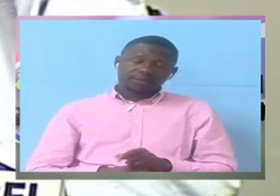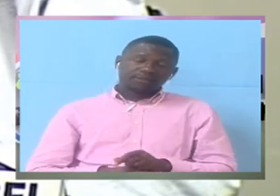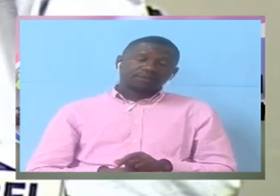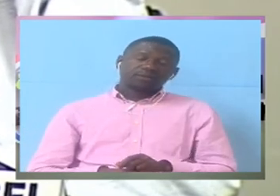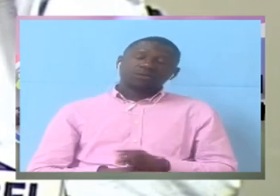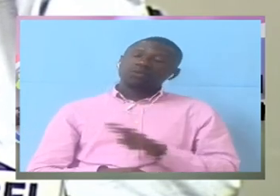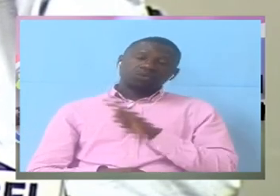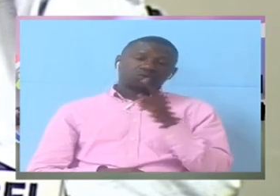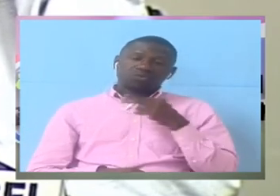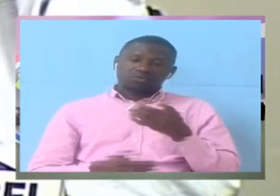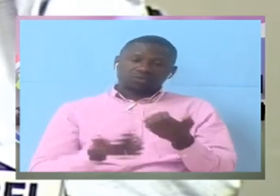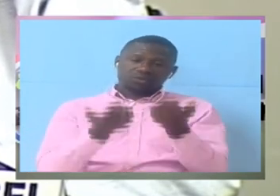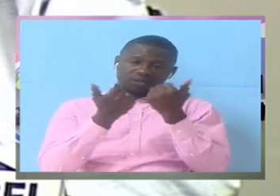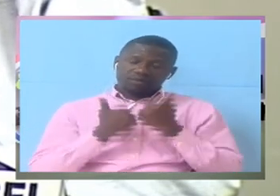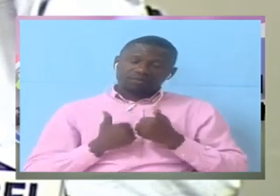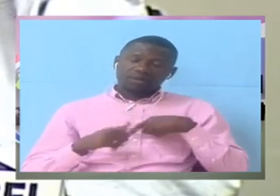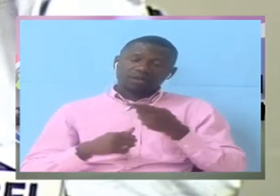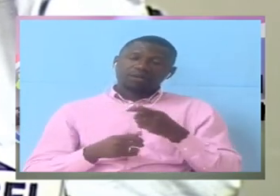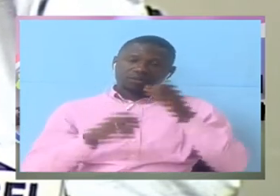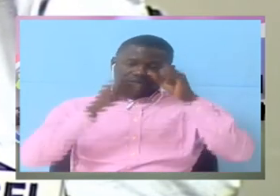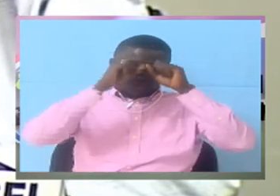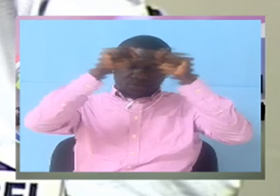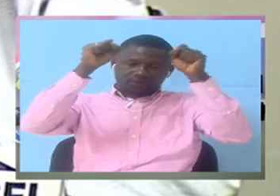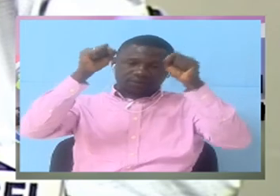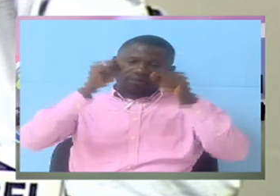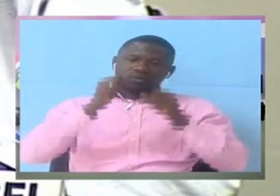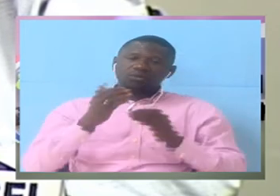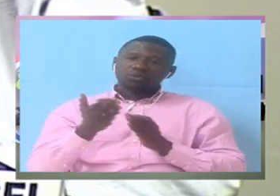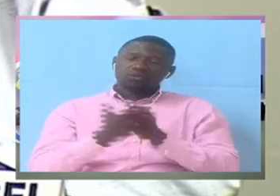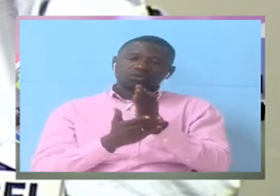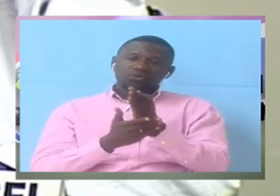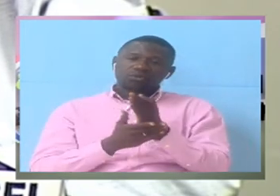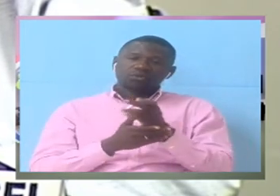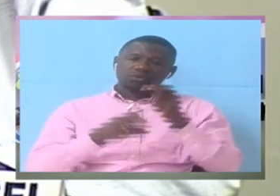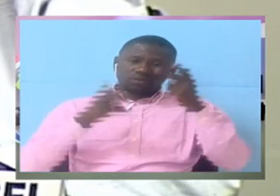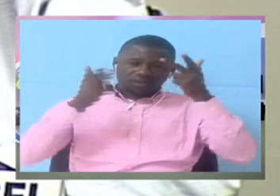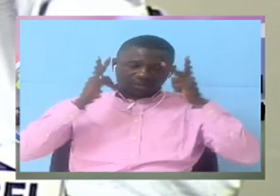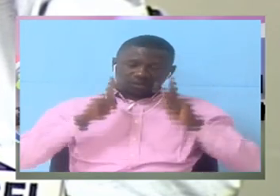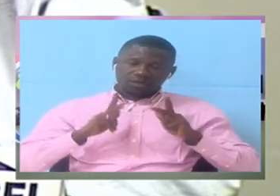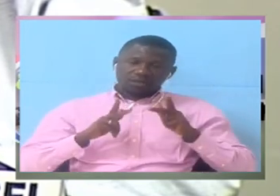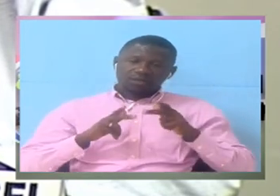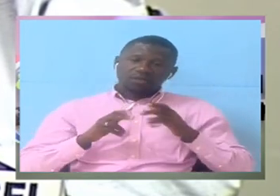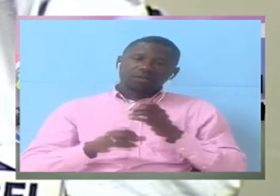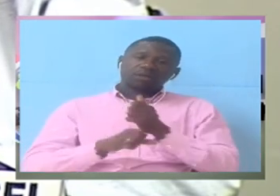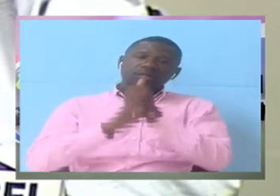No, we were given them by government. Through the legal aid scheme.